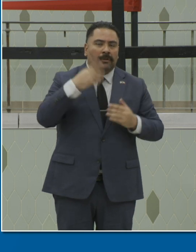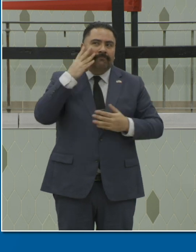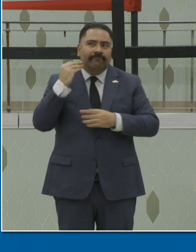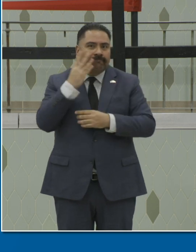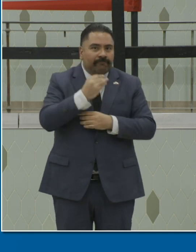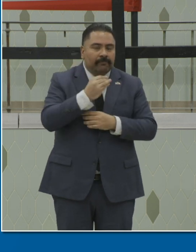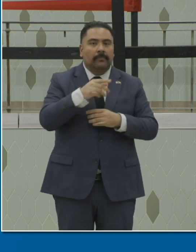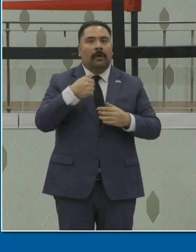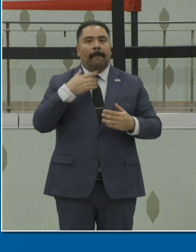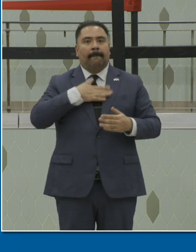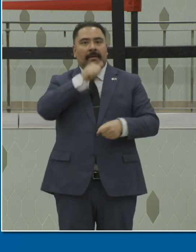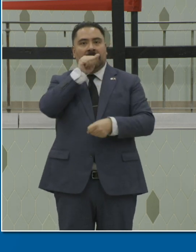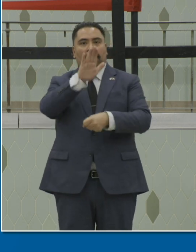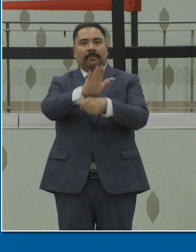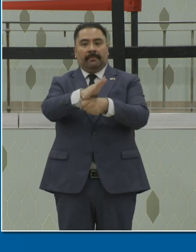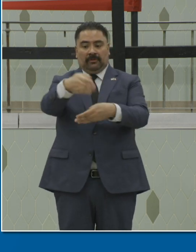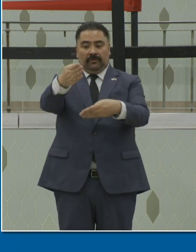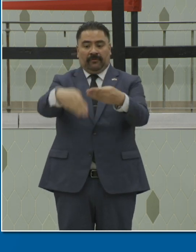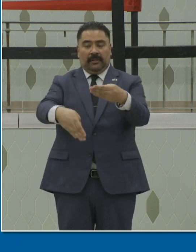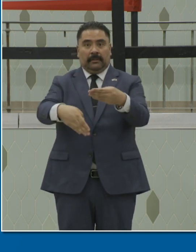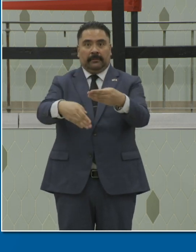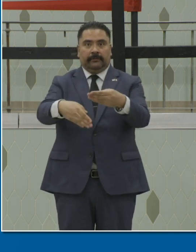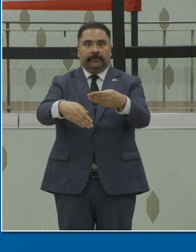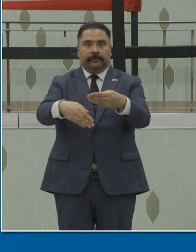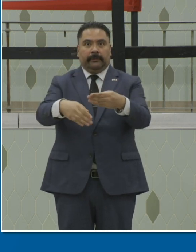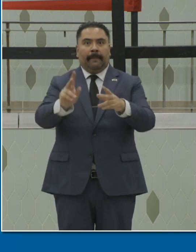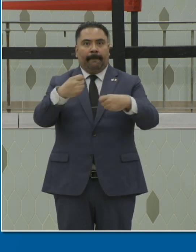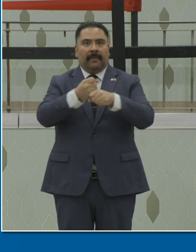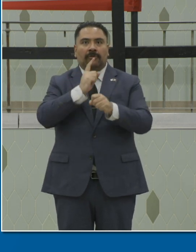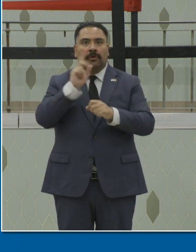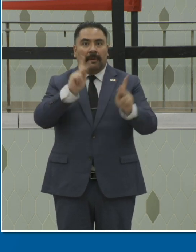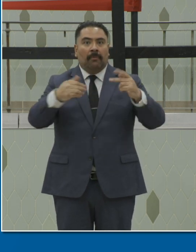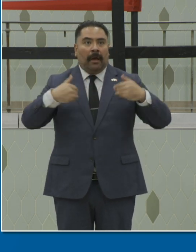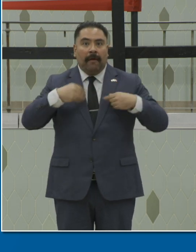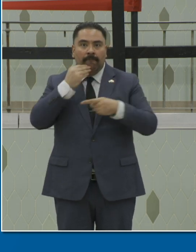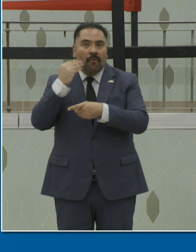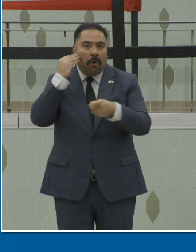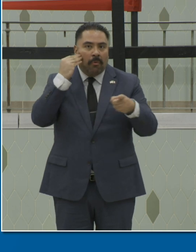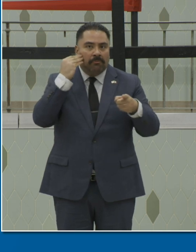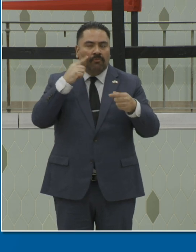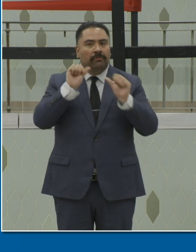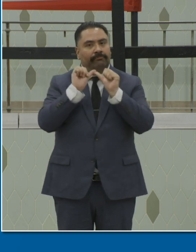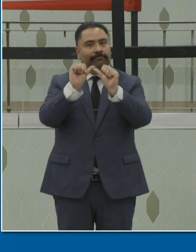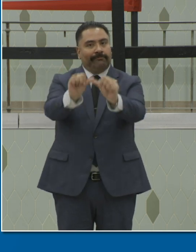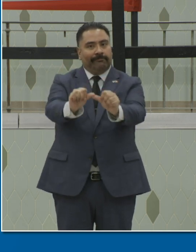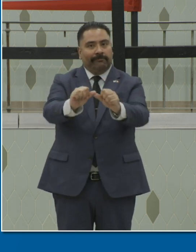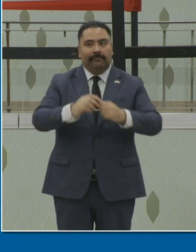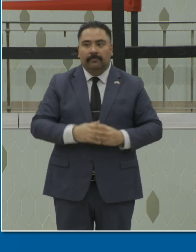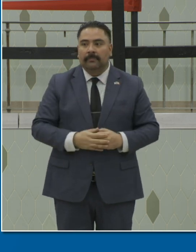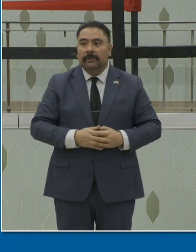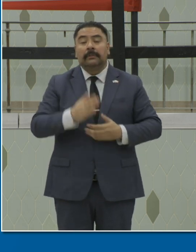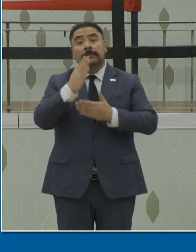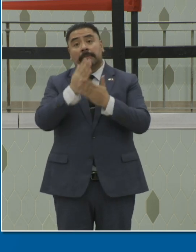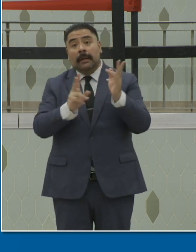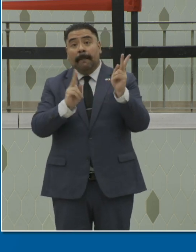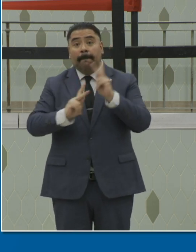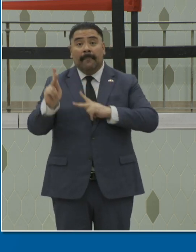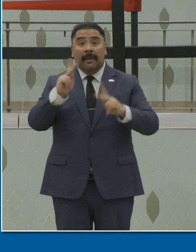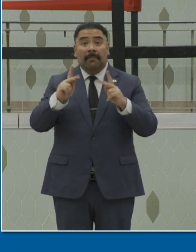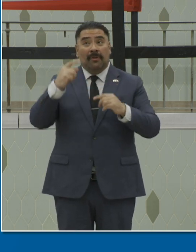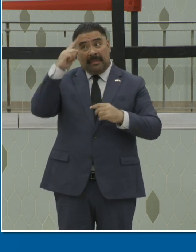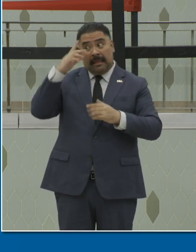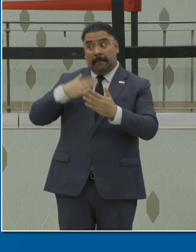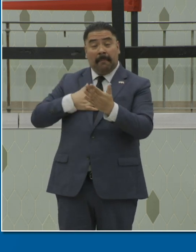my commitment to ending homelessness will not be deterred. Now, there are those that refer to